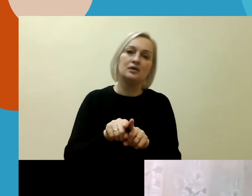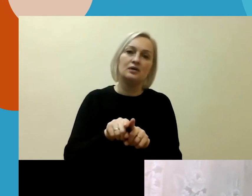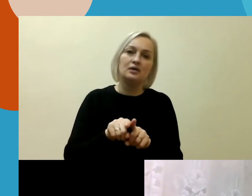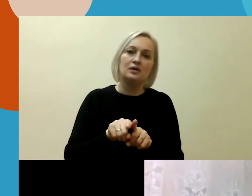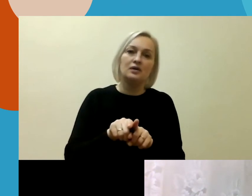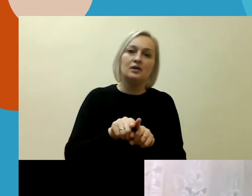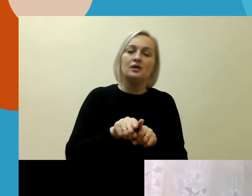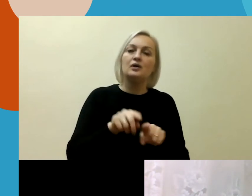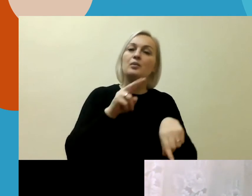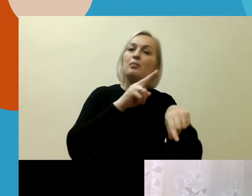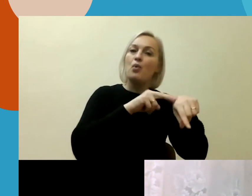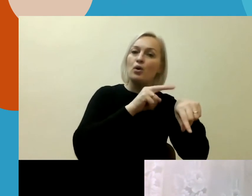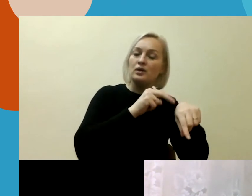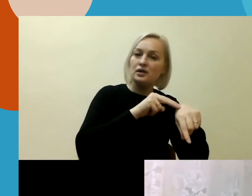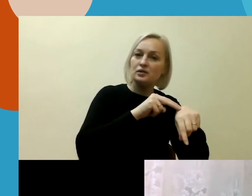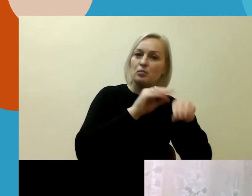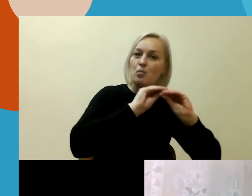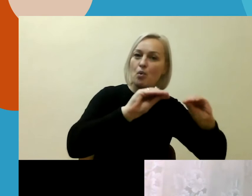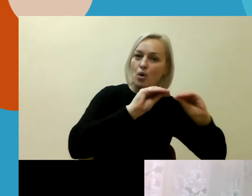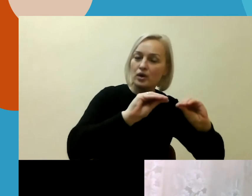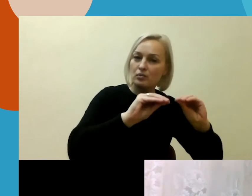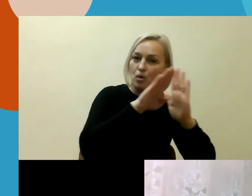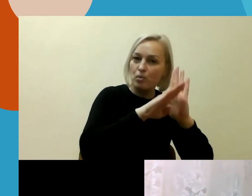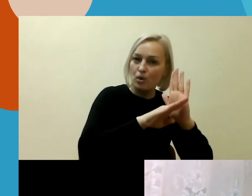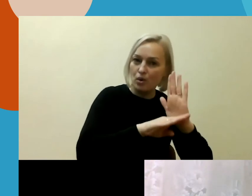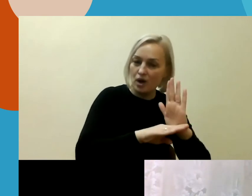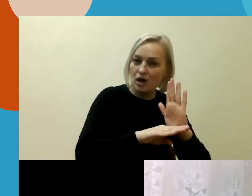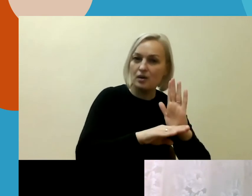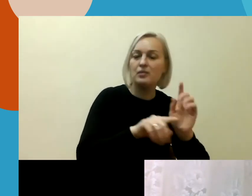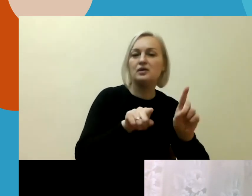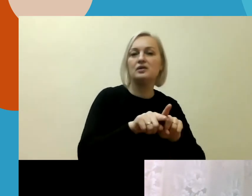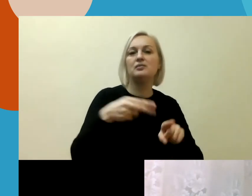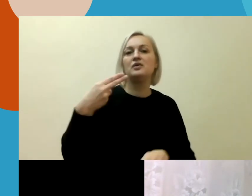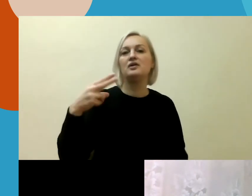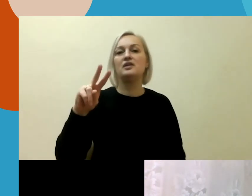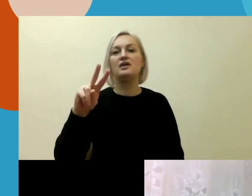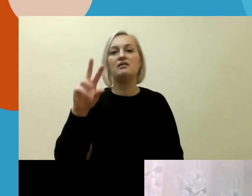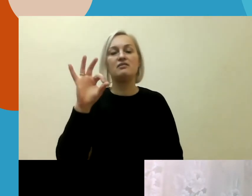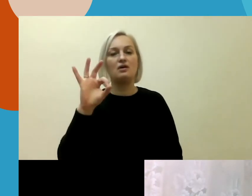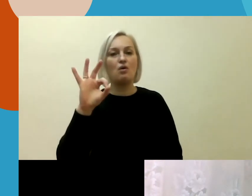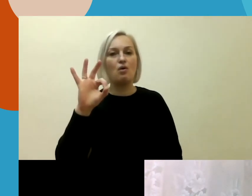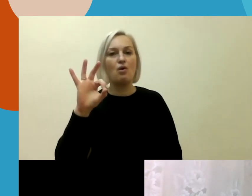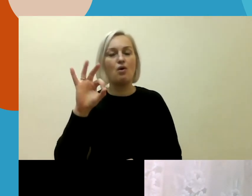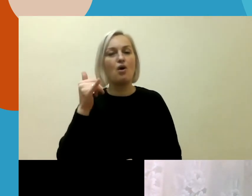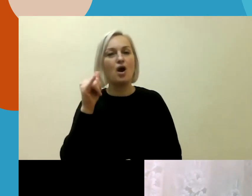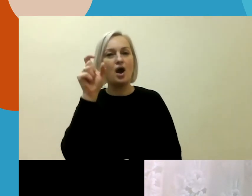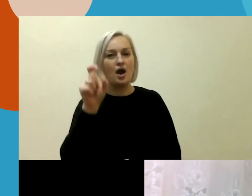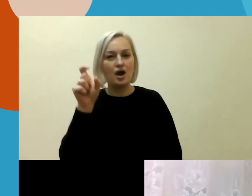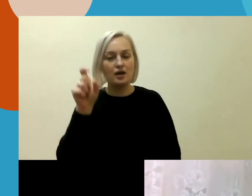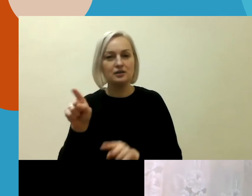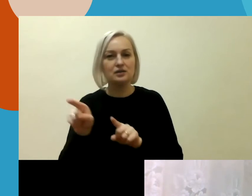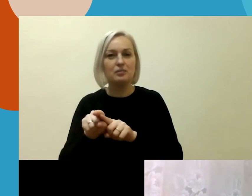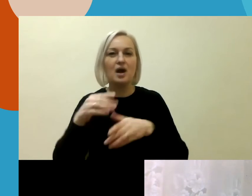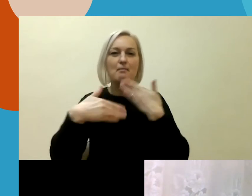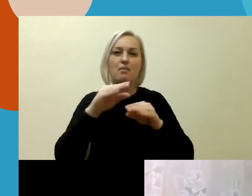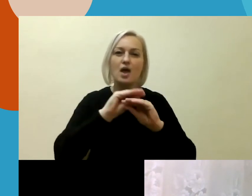organizations. We develop the training program for officials, as